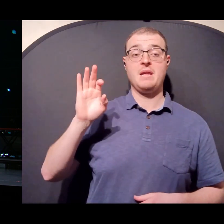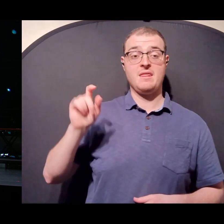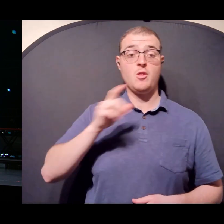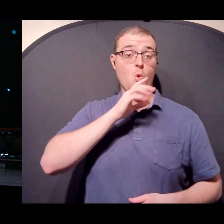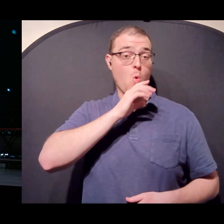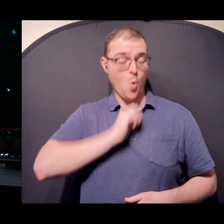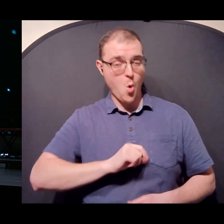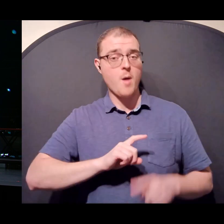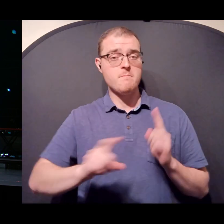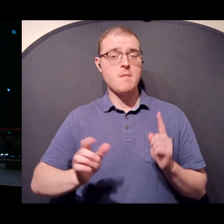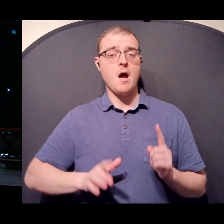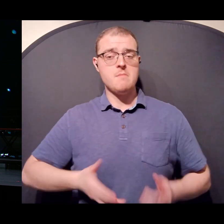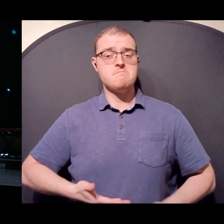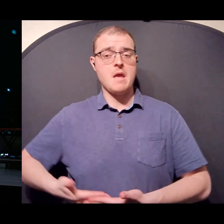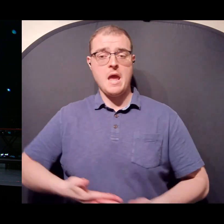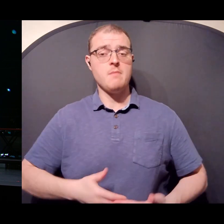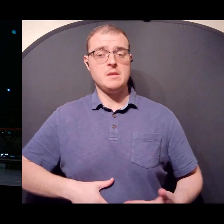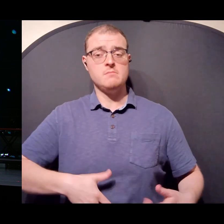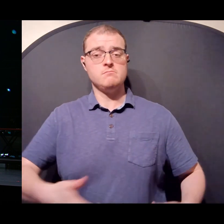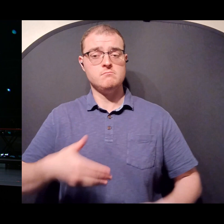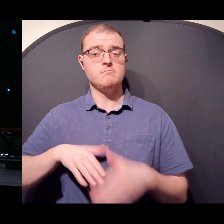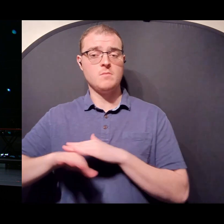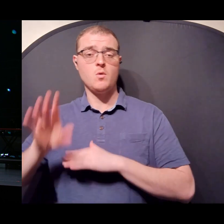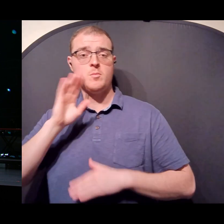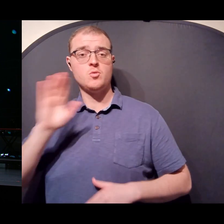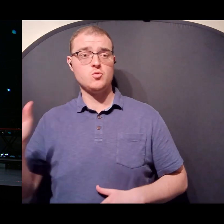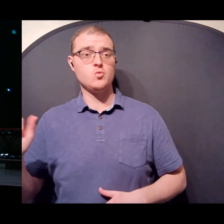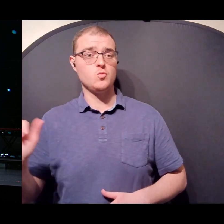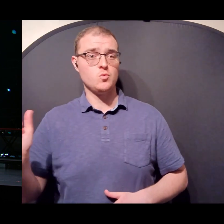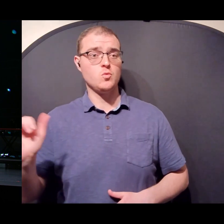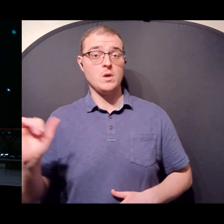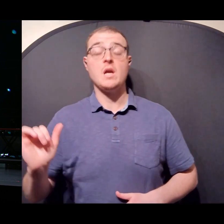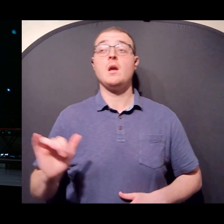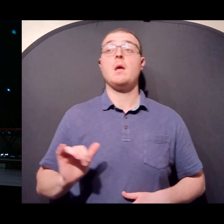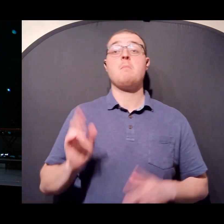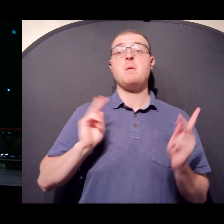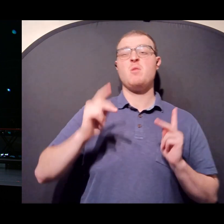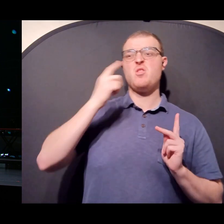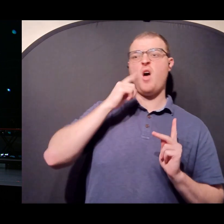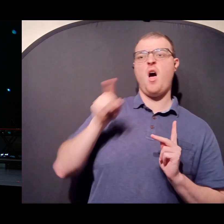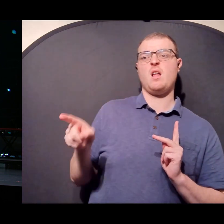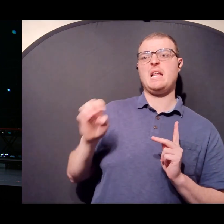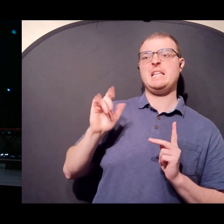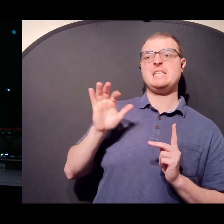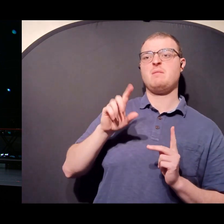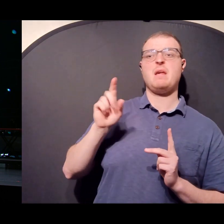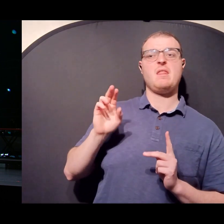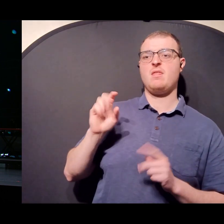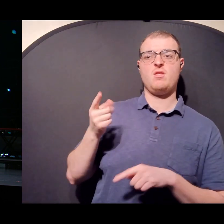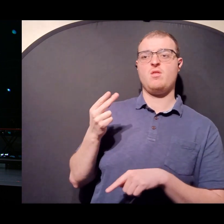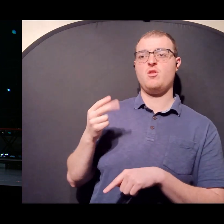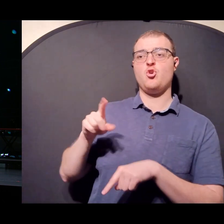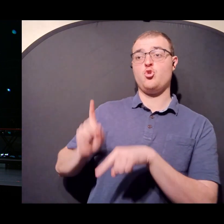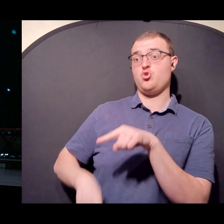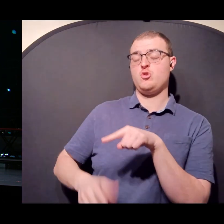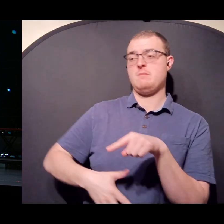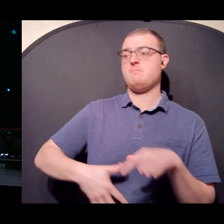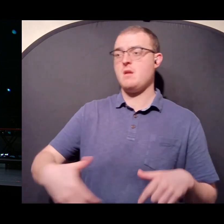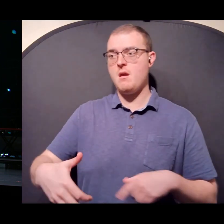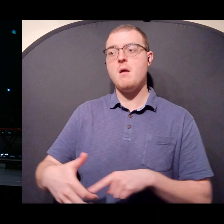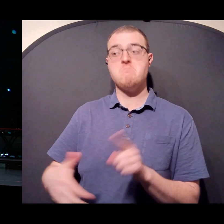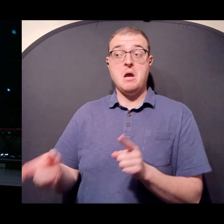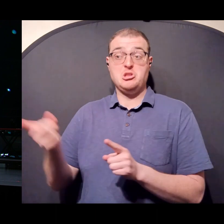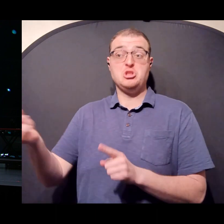in her old age, and she who was said to be unable to conceive is in her sixth month, for no word from